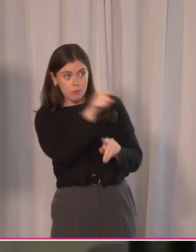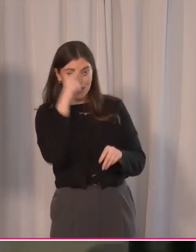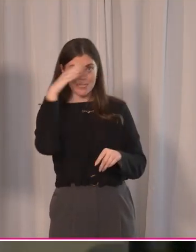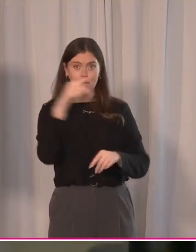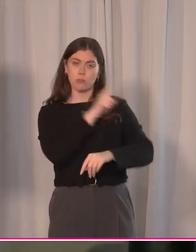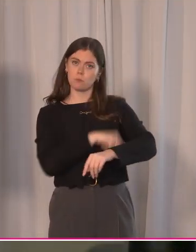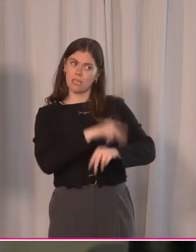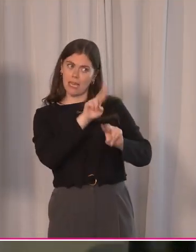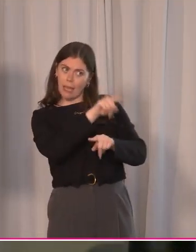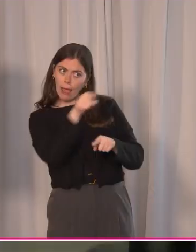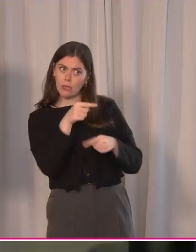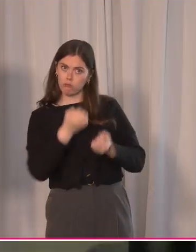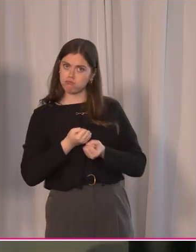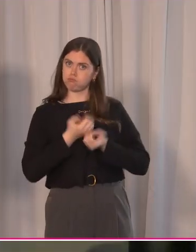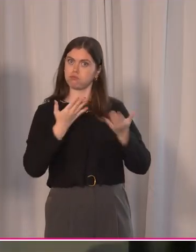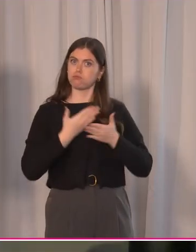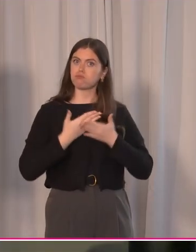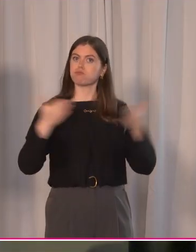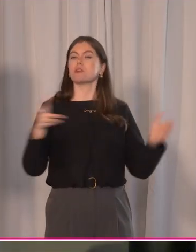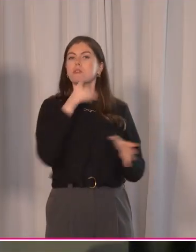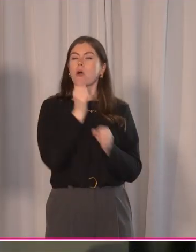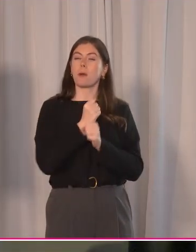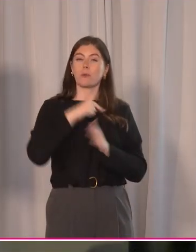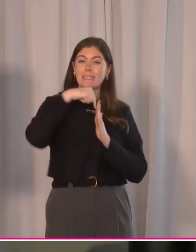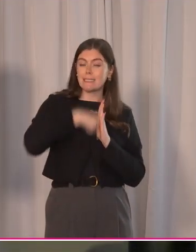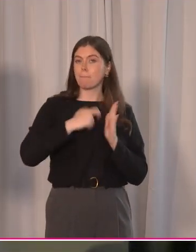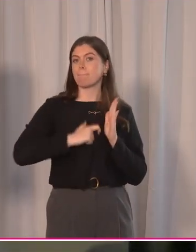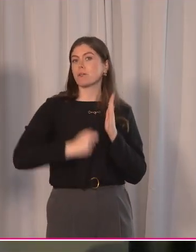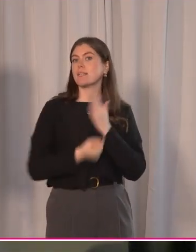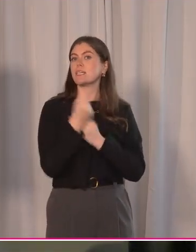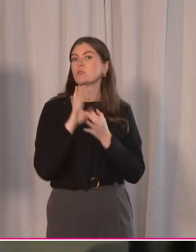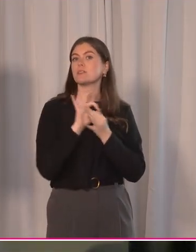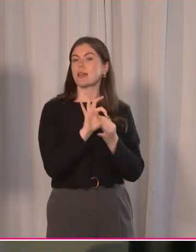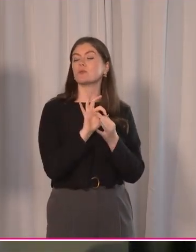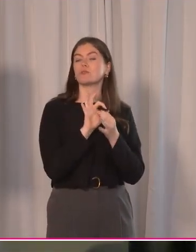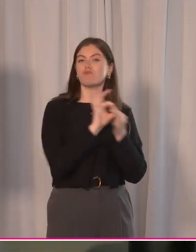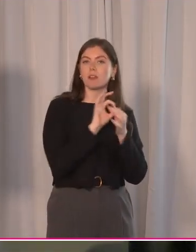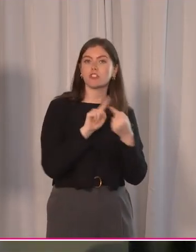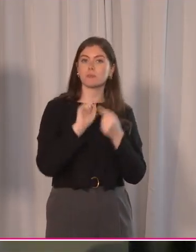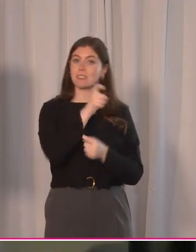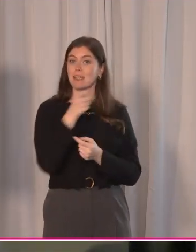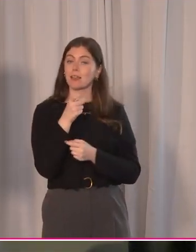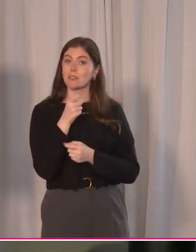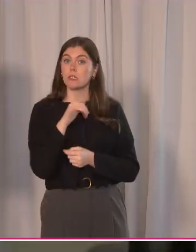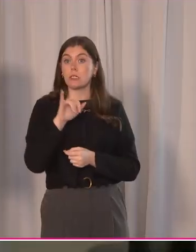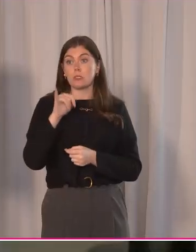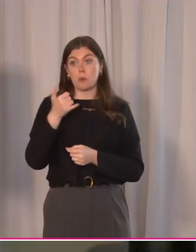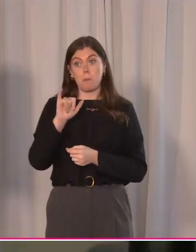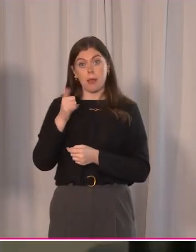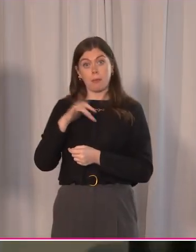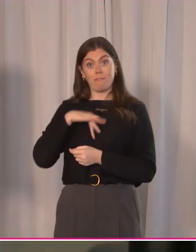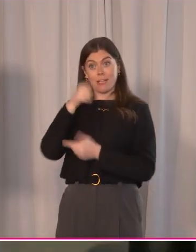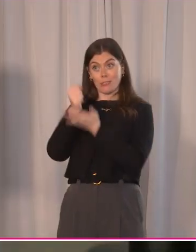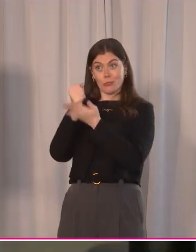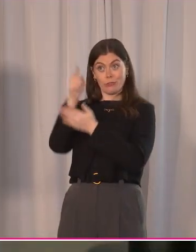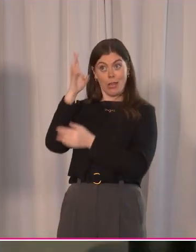expose deeply, deeply personal issues about relationships and sex. So maybe it means that students at Queen's don't